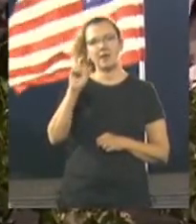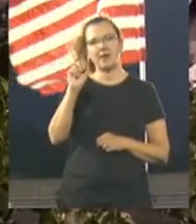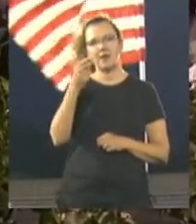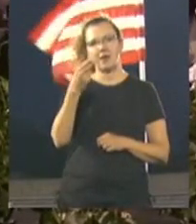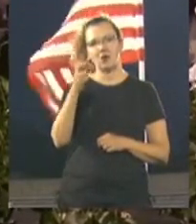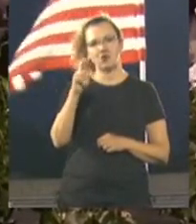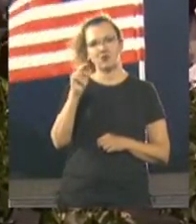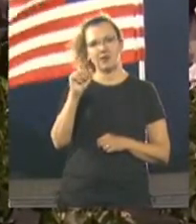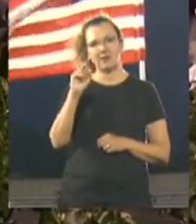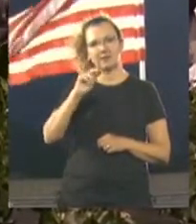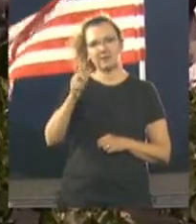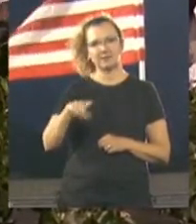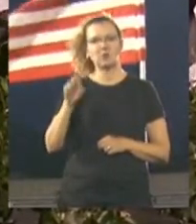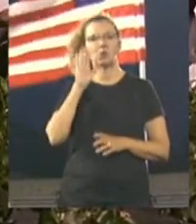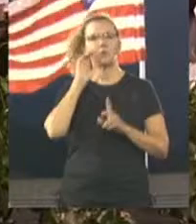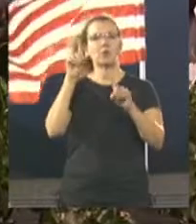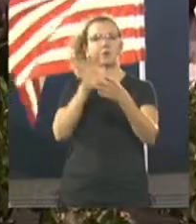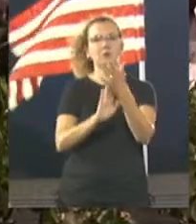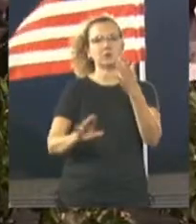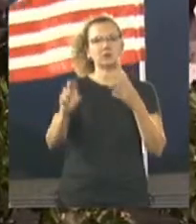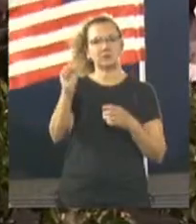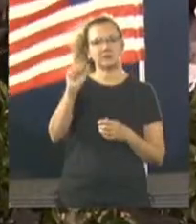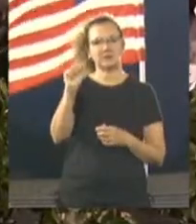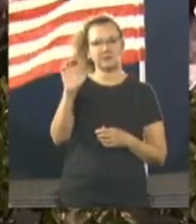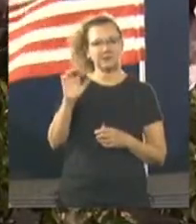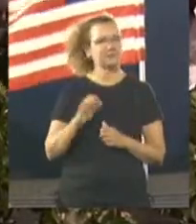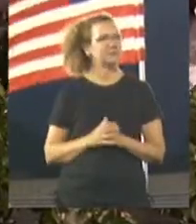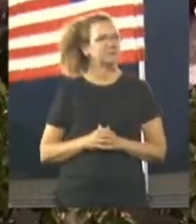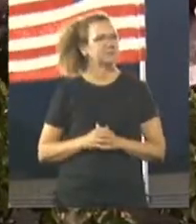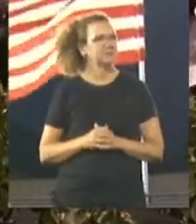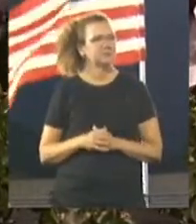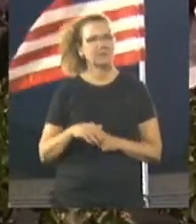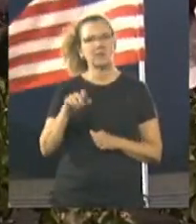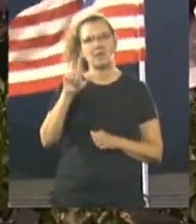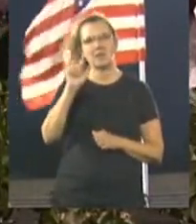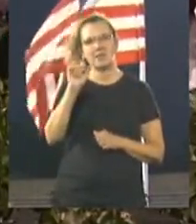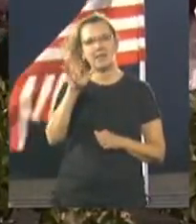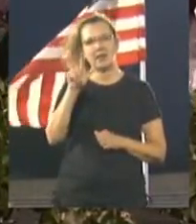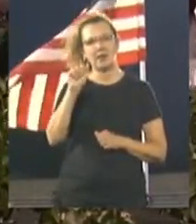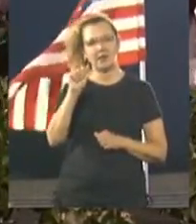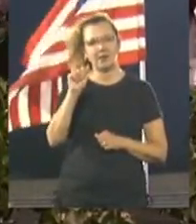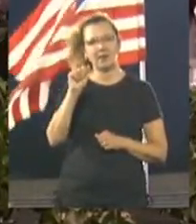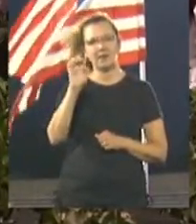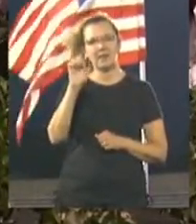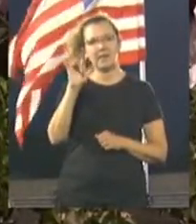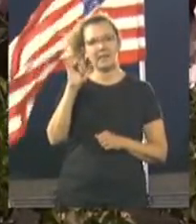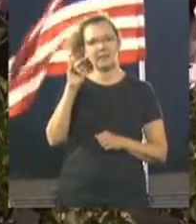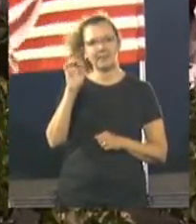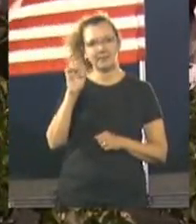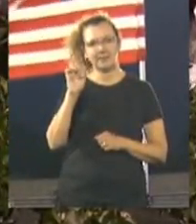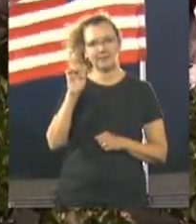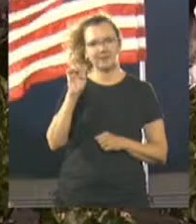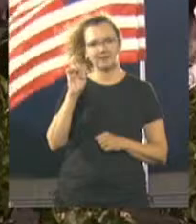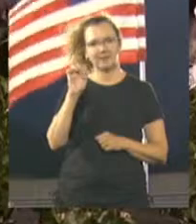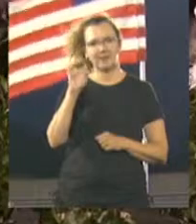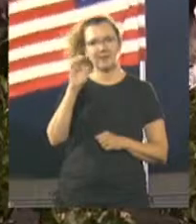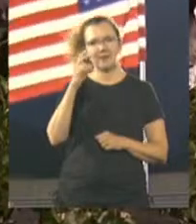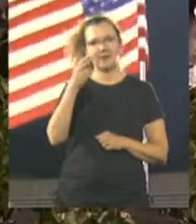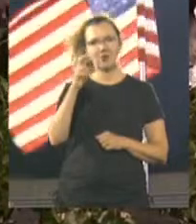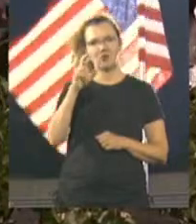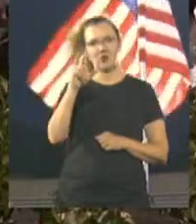Hernandez will be attending San Antonio College. Layla Elaine